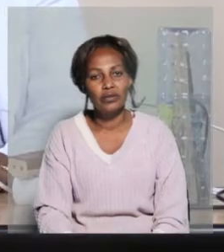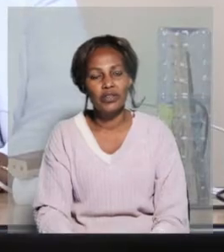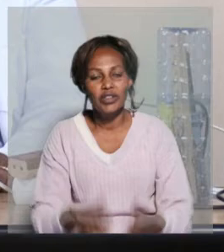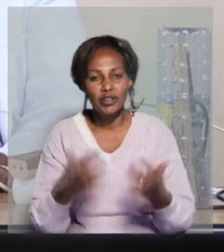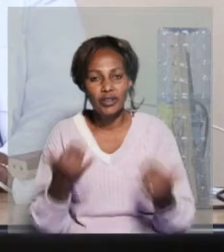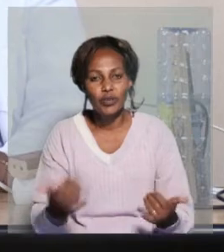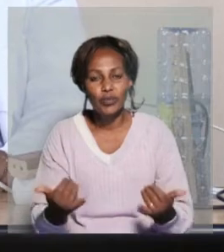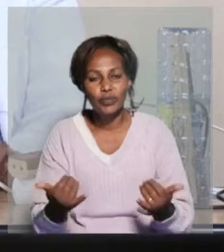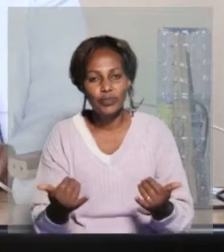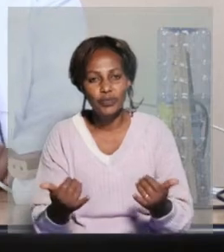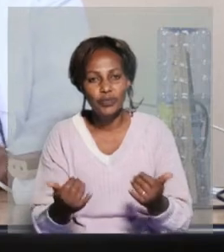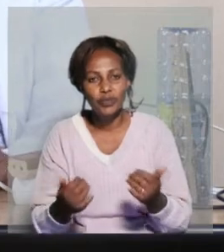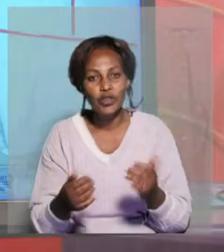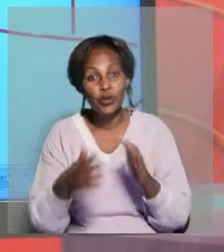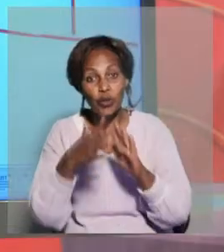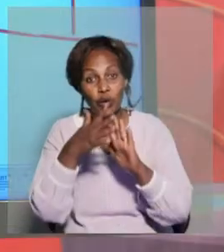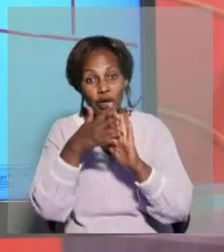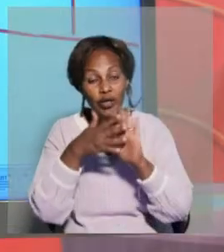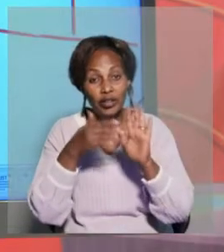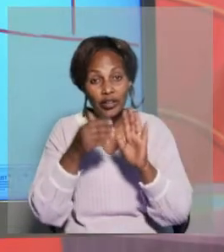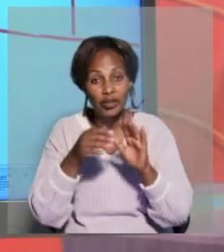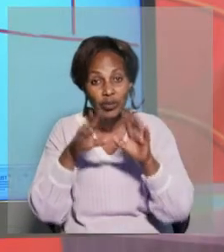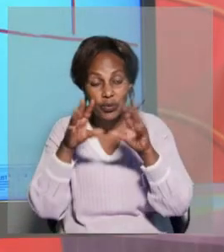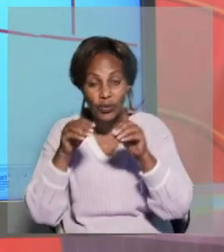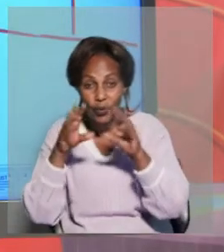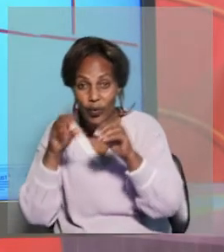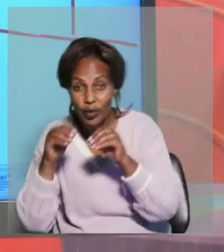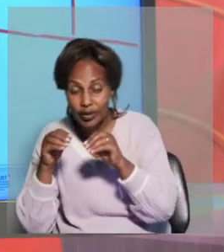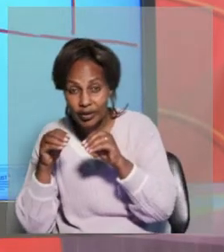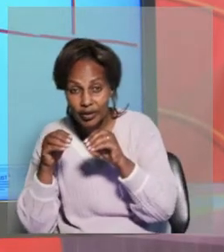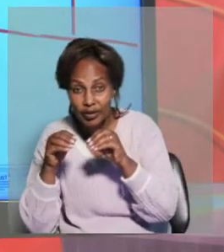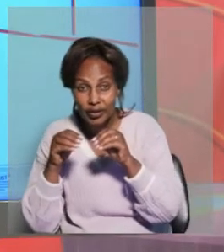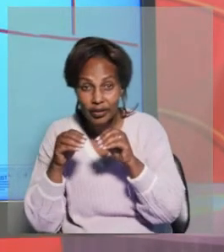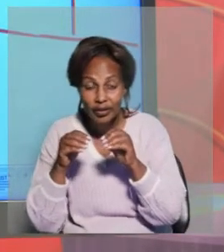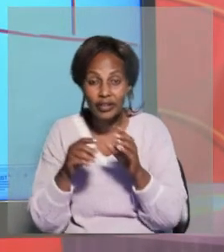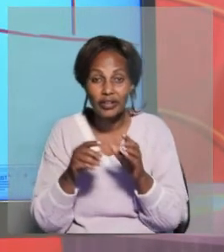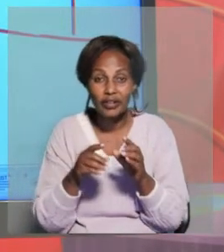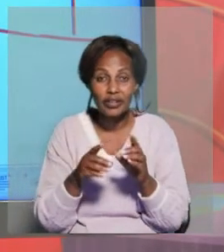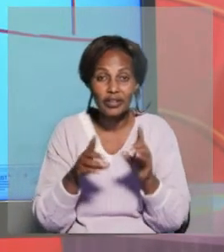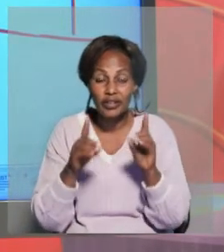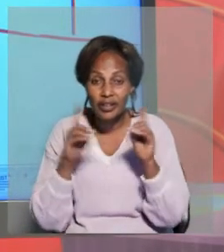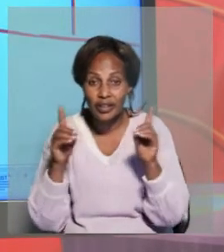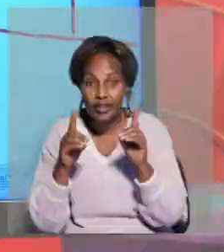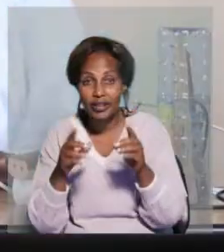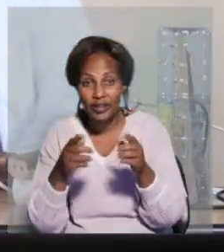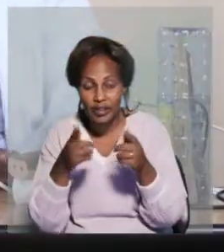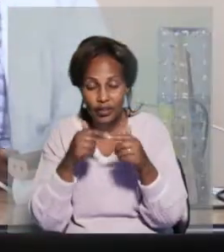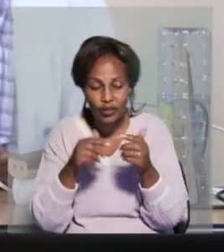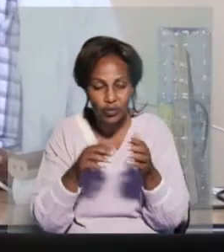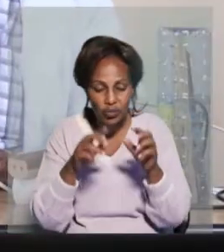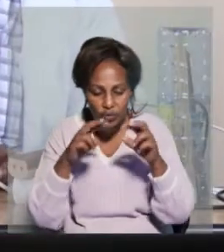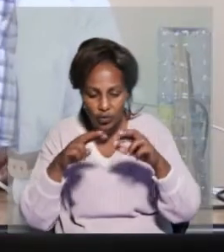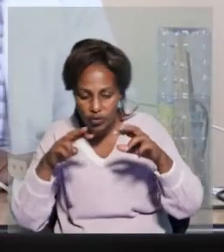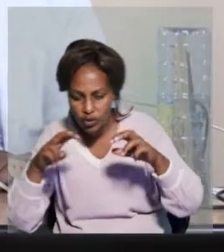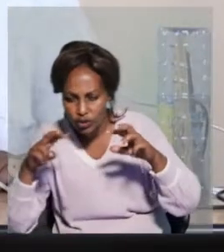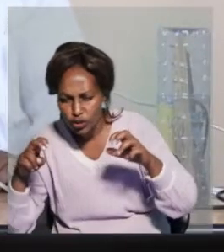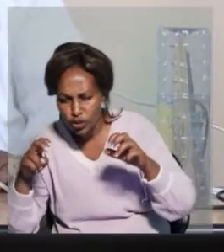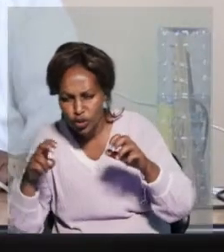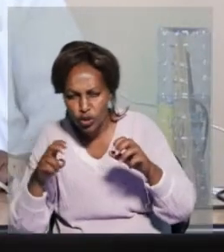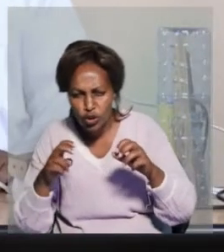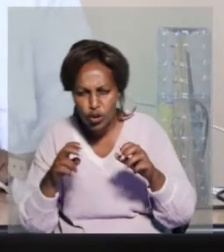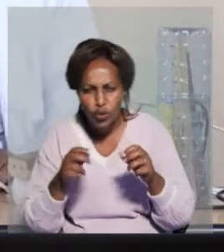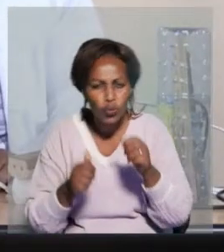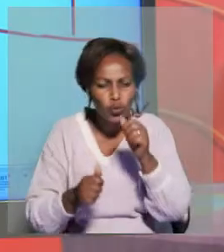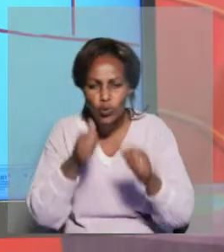Now we are ready to collect data and compare. That this is investigation. Eh? Yeah. Which lamp is energy